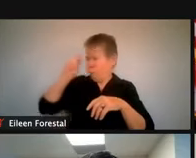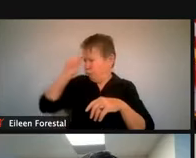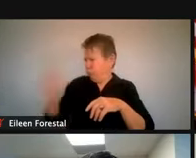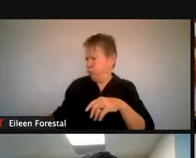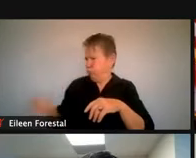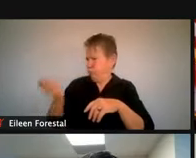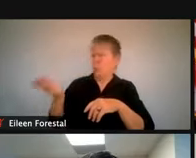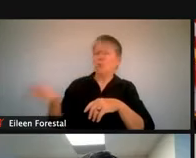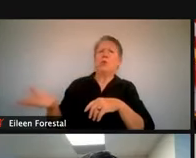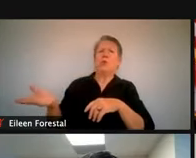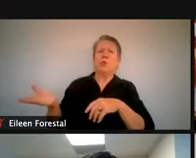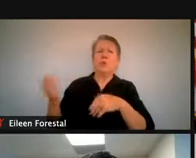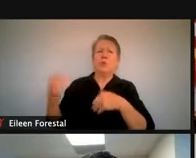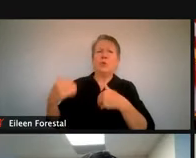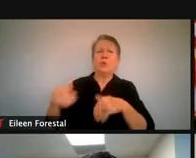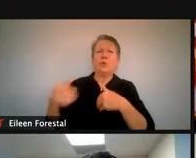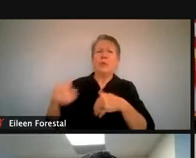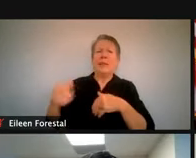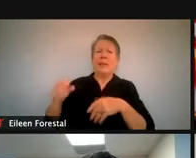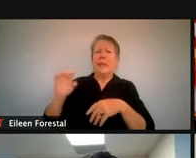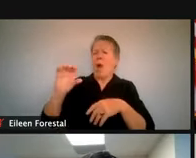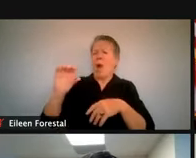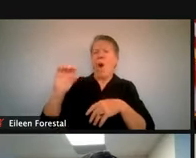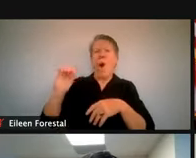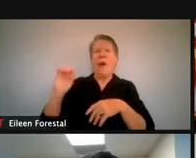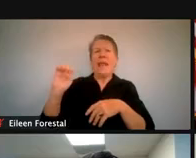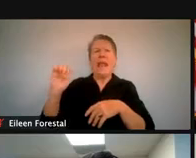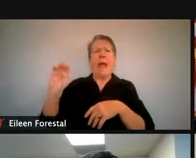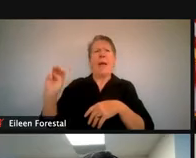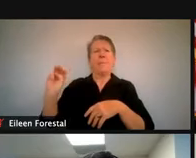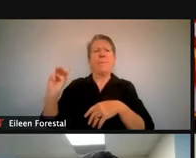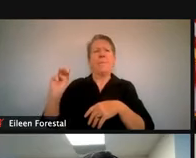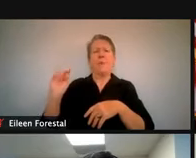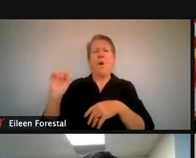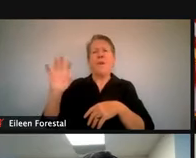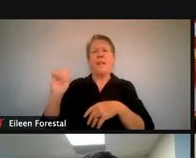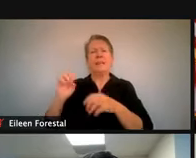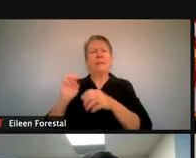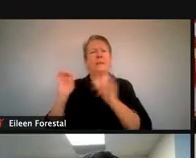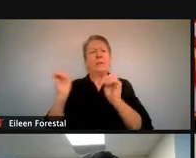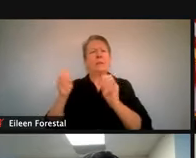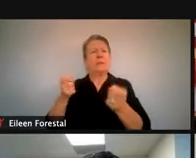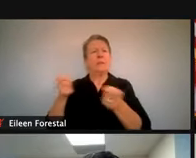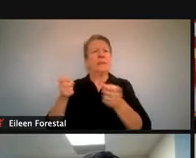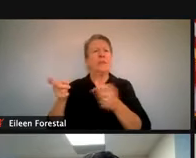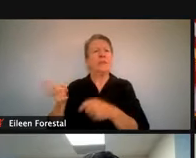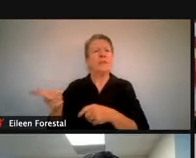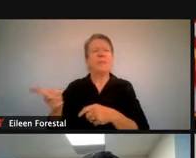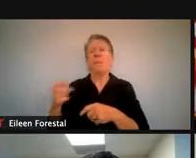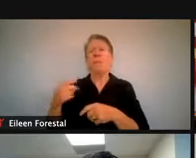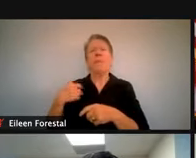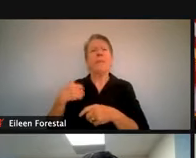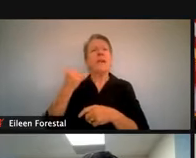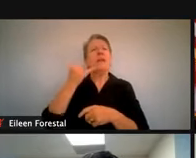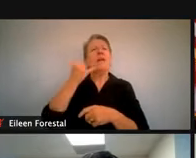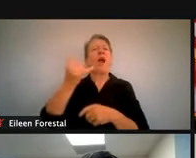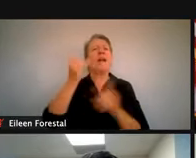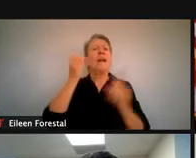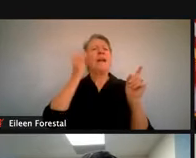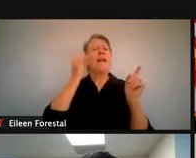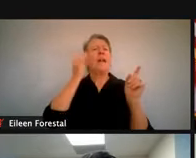for compliance? I was on last night with both California Governor Gavin Newsom, asking him about the Orange